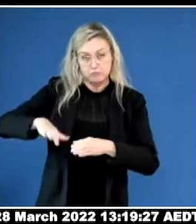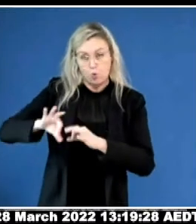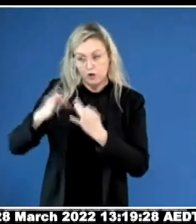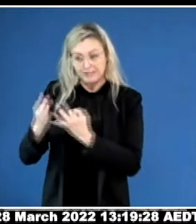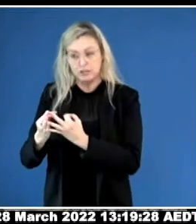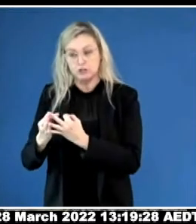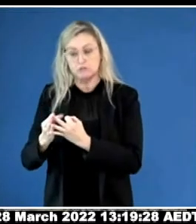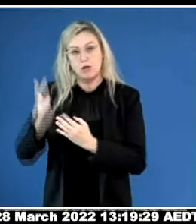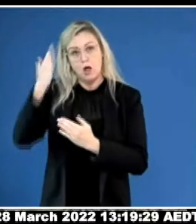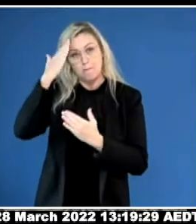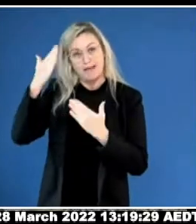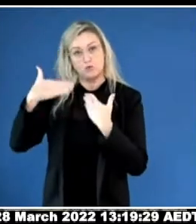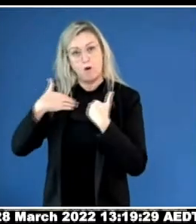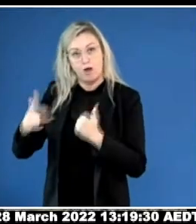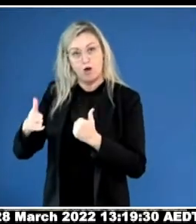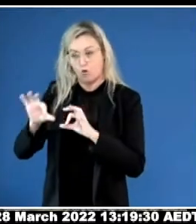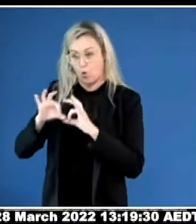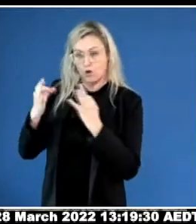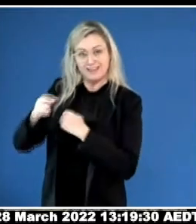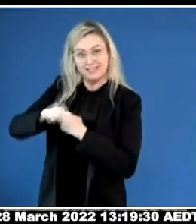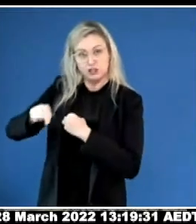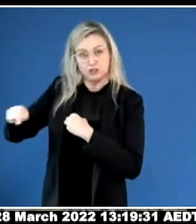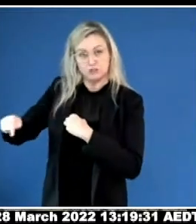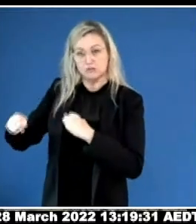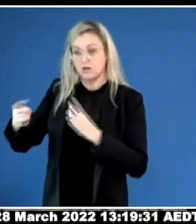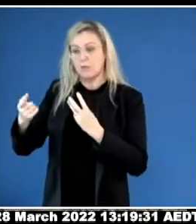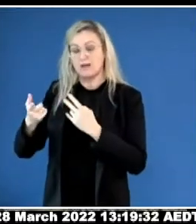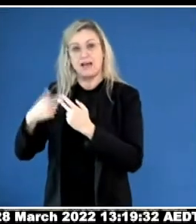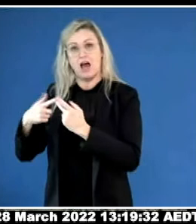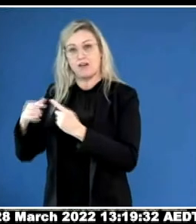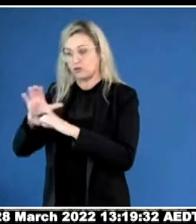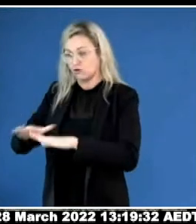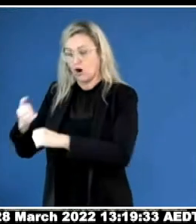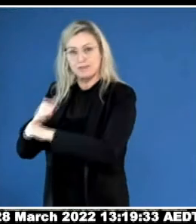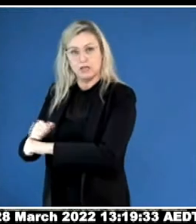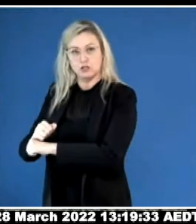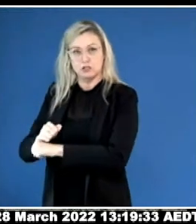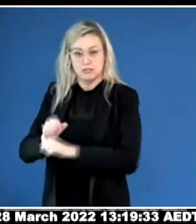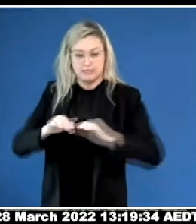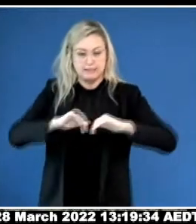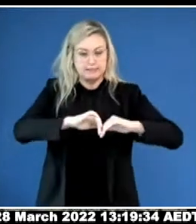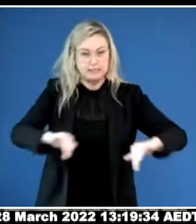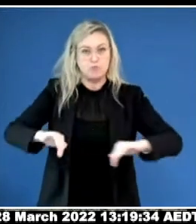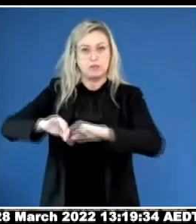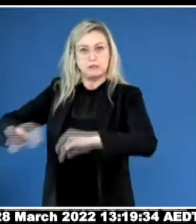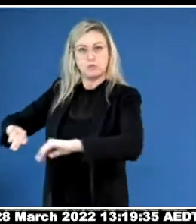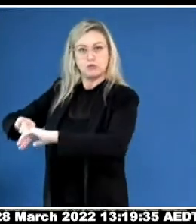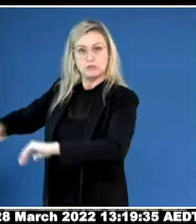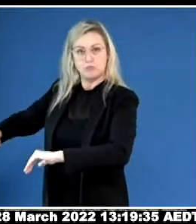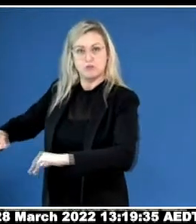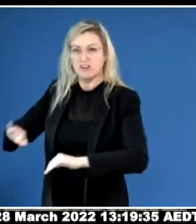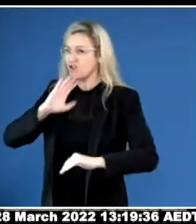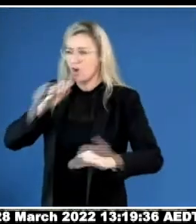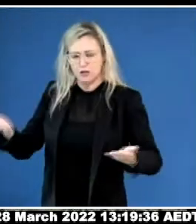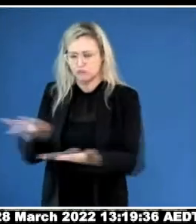all completely and utterly siloed. There is no cross-sector collaboration happening within this country. You go to